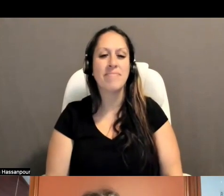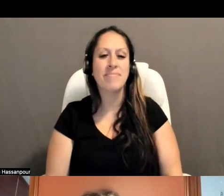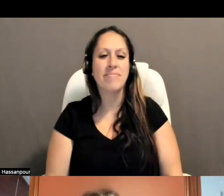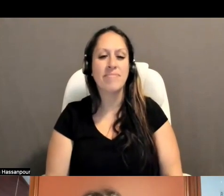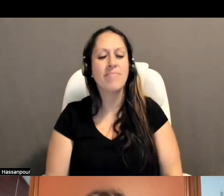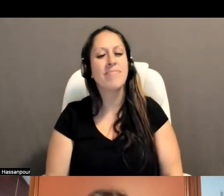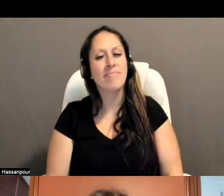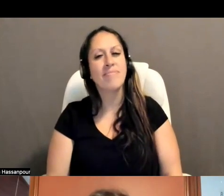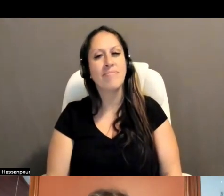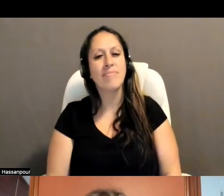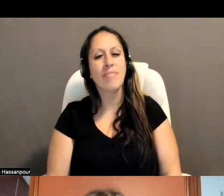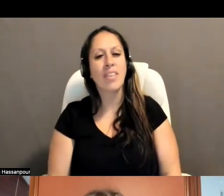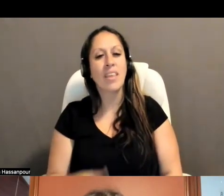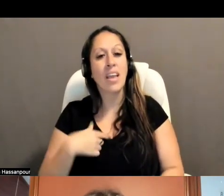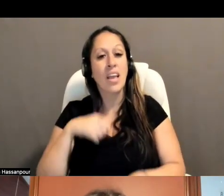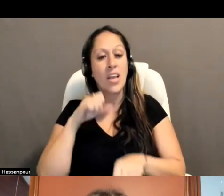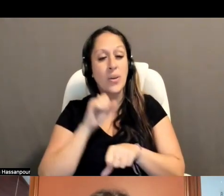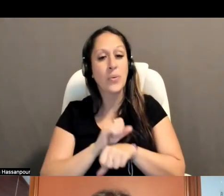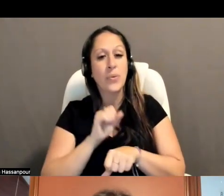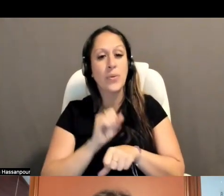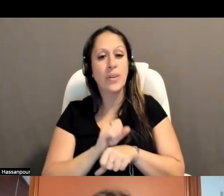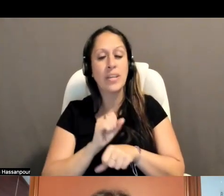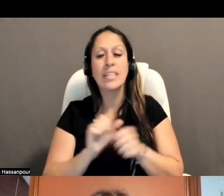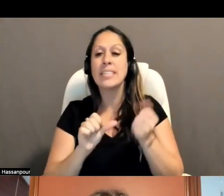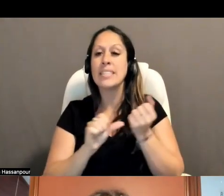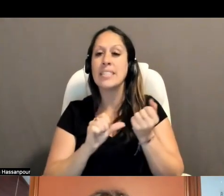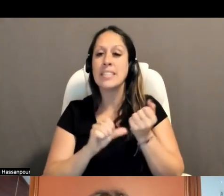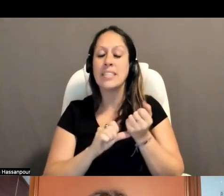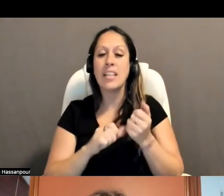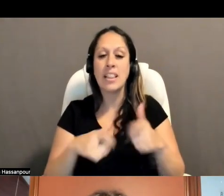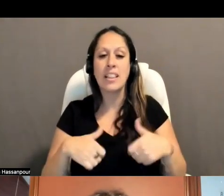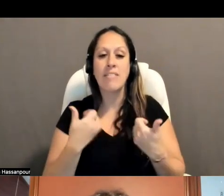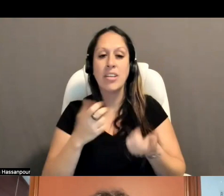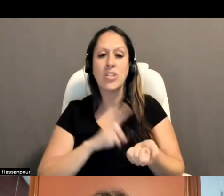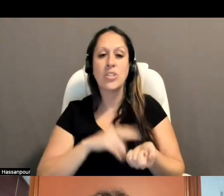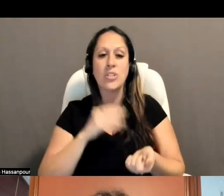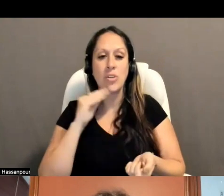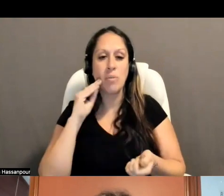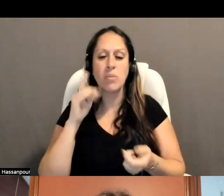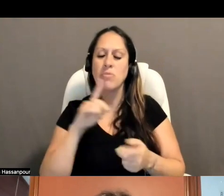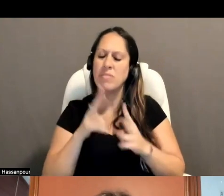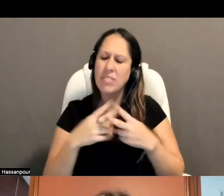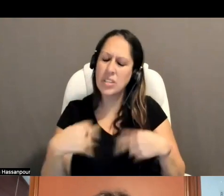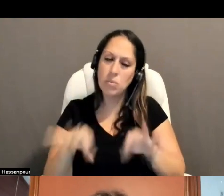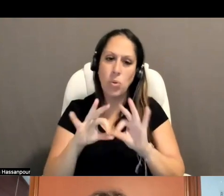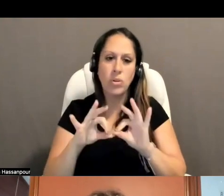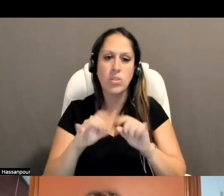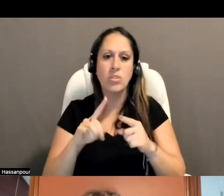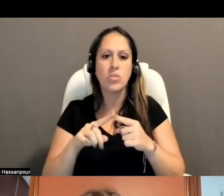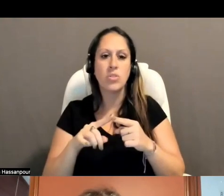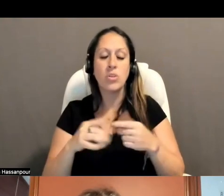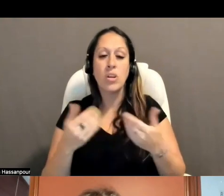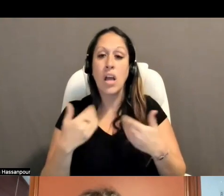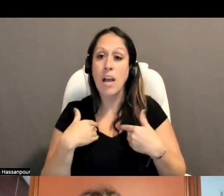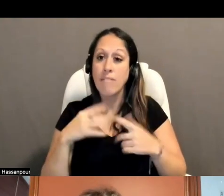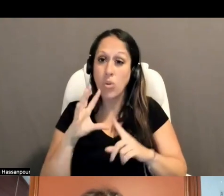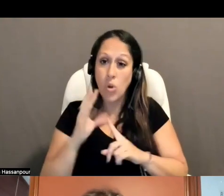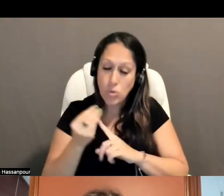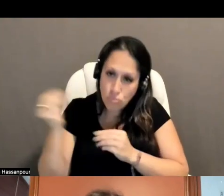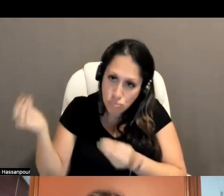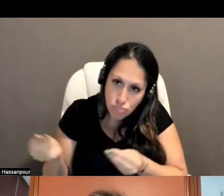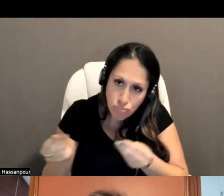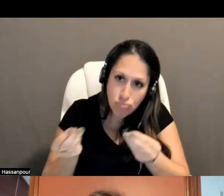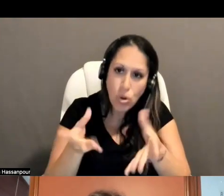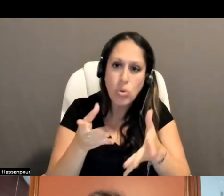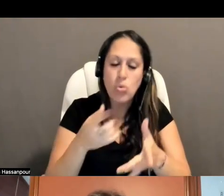Yeah, I work in assisted livings and nursing homes, and it's so important to have culture brought in to people